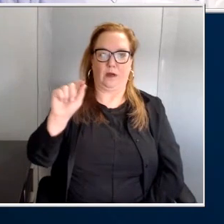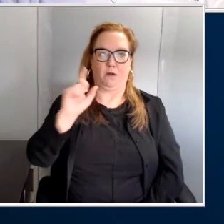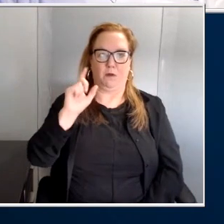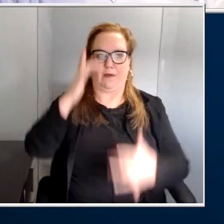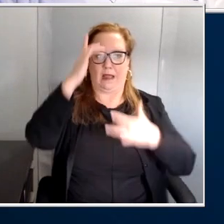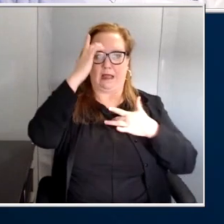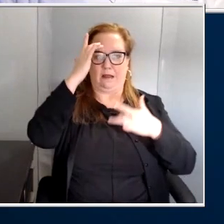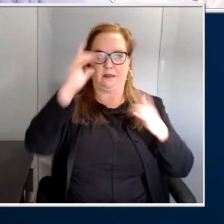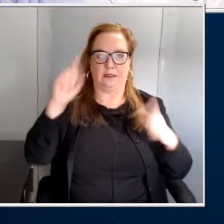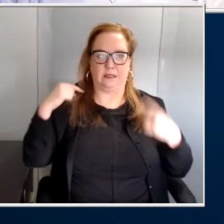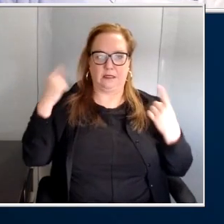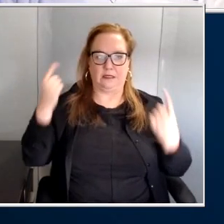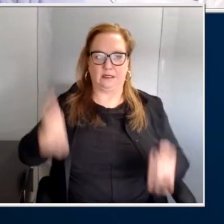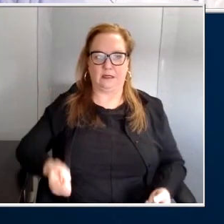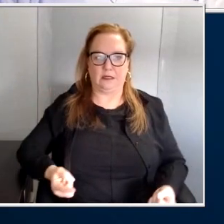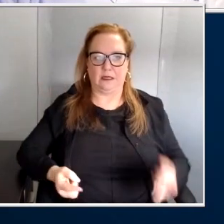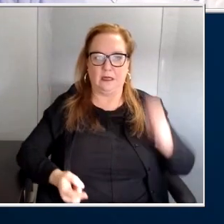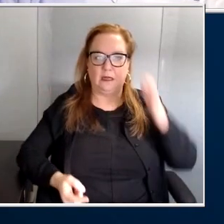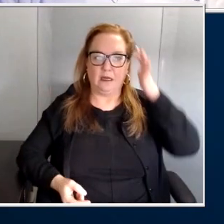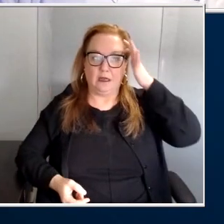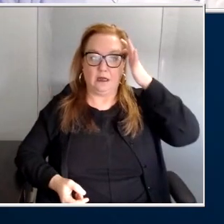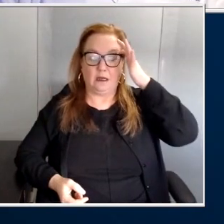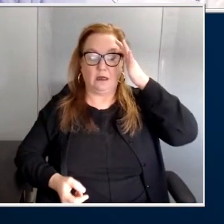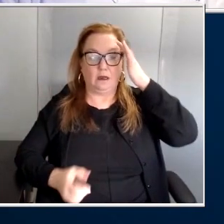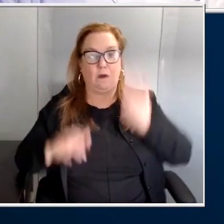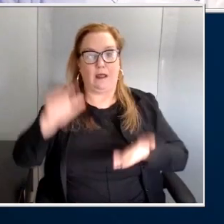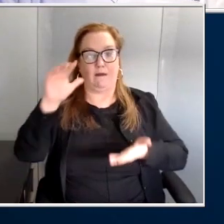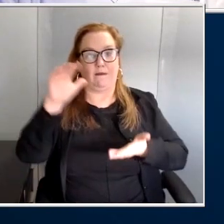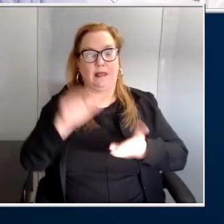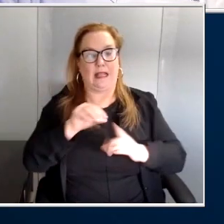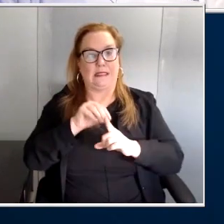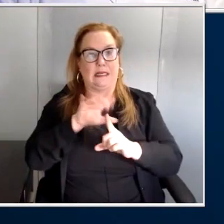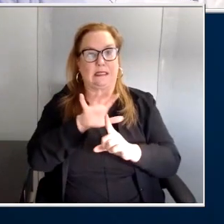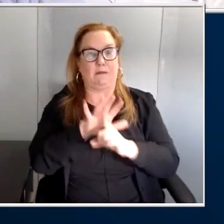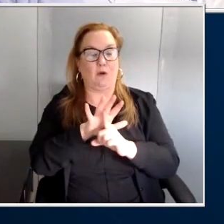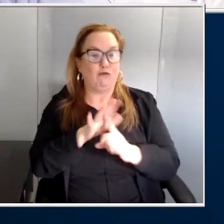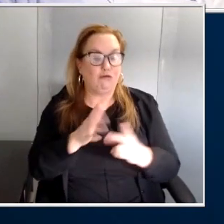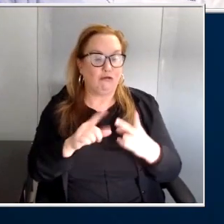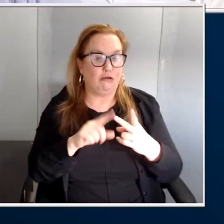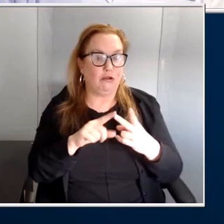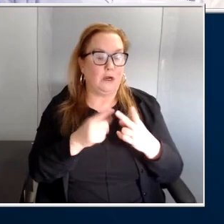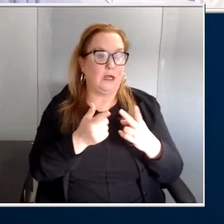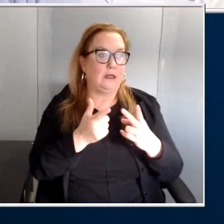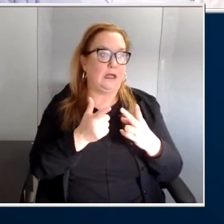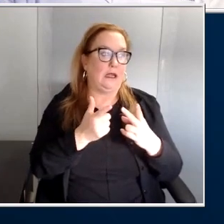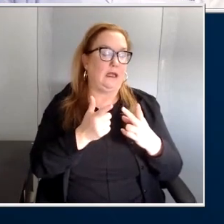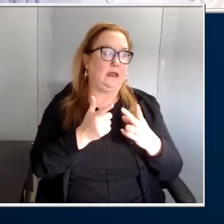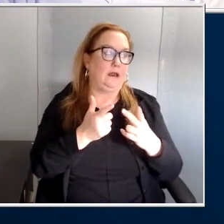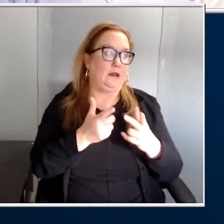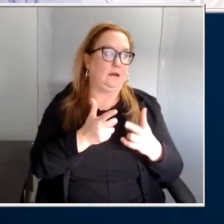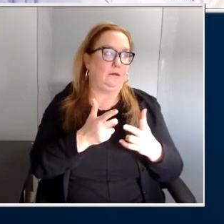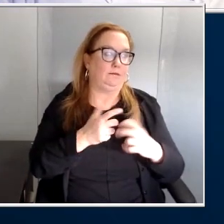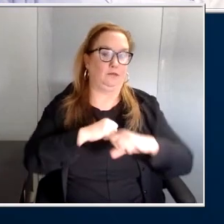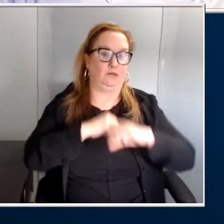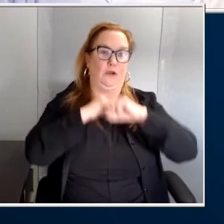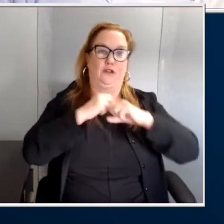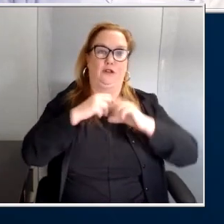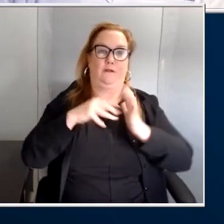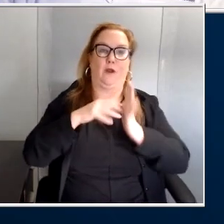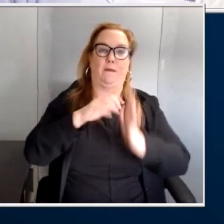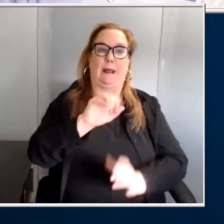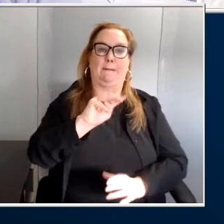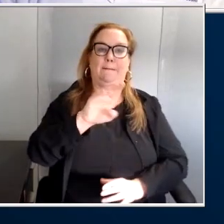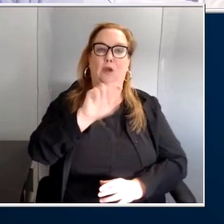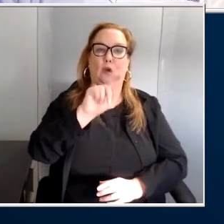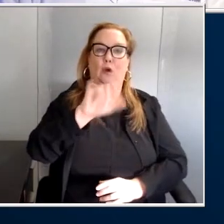with. I would think we might have less exposure and perhaps a little less acquired from immunity. Let's talk to folks about